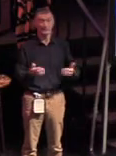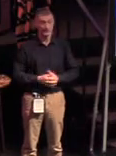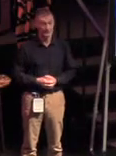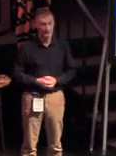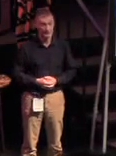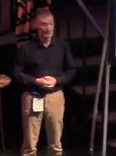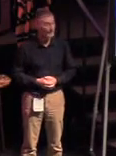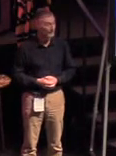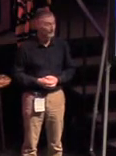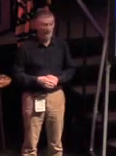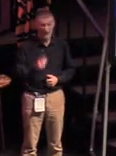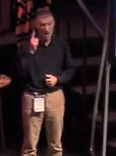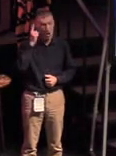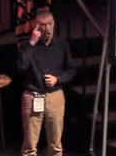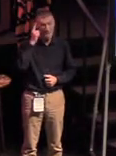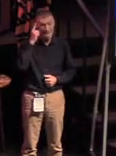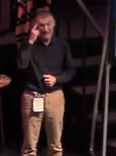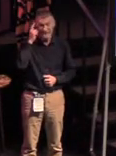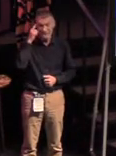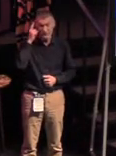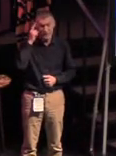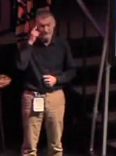And then there's the common sense case, which is my favorite.